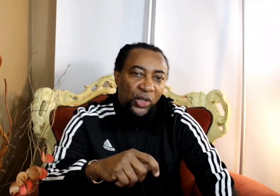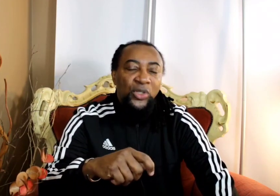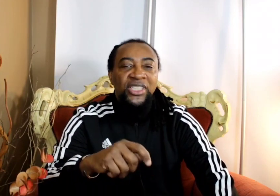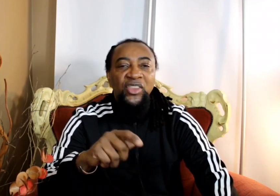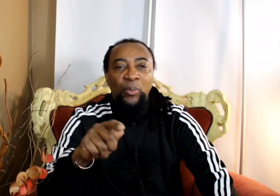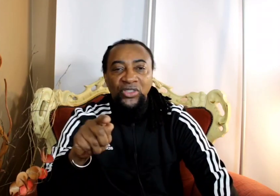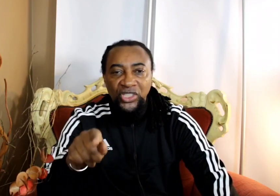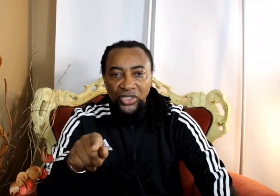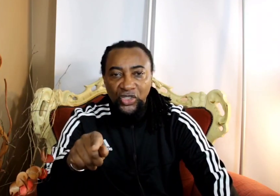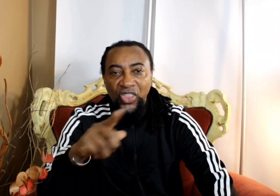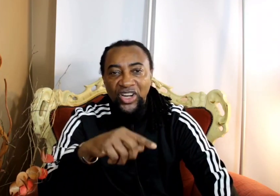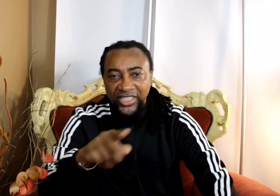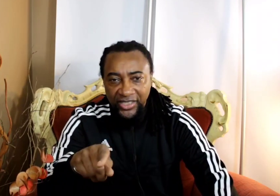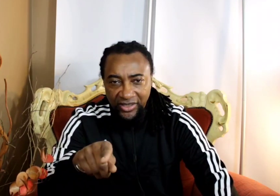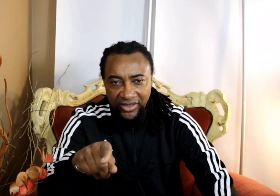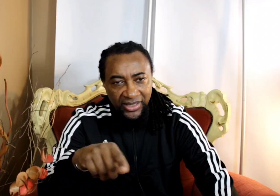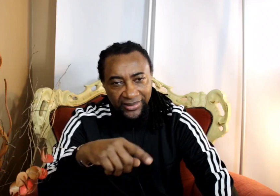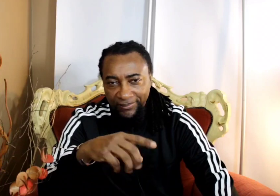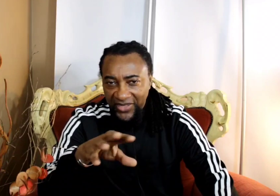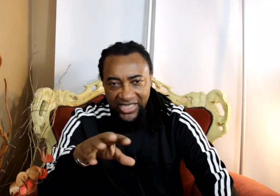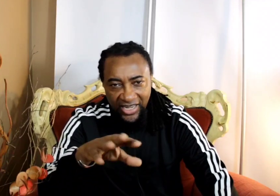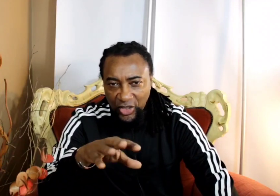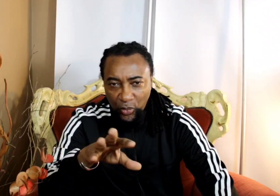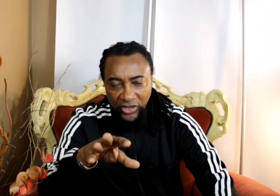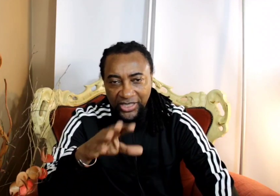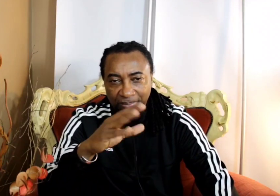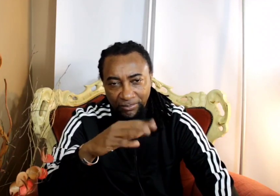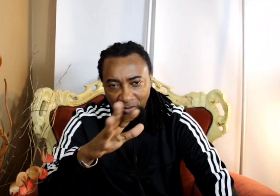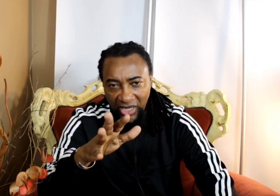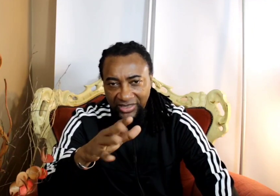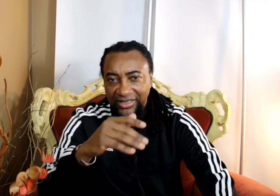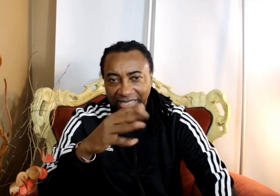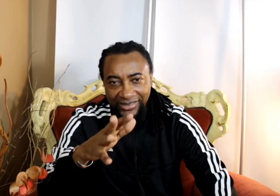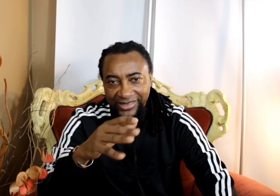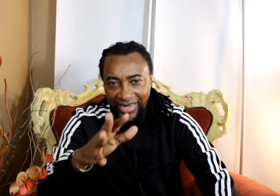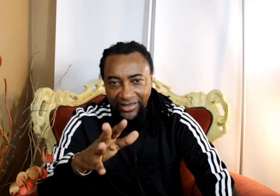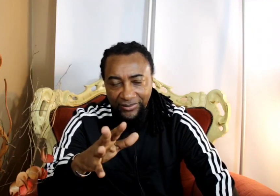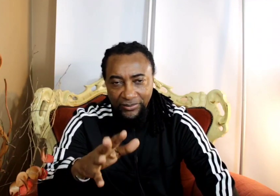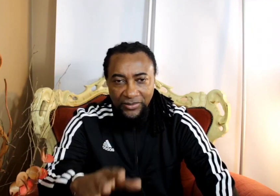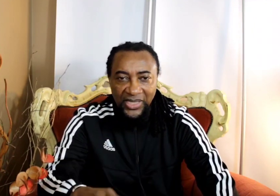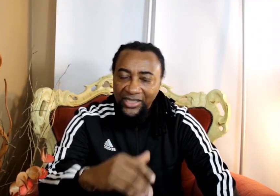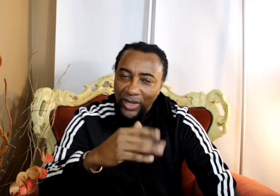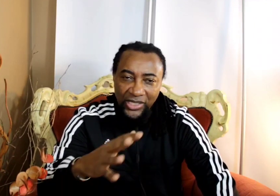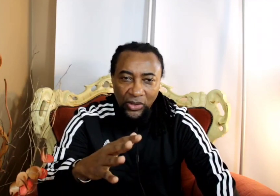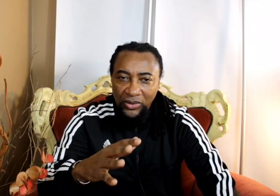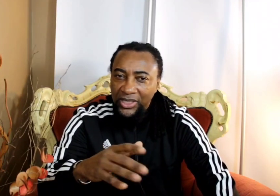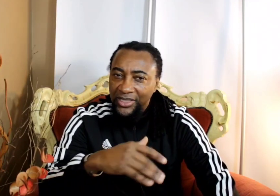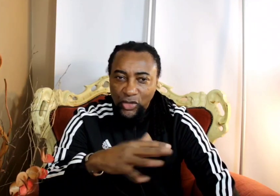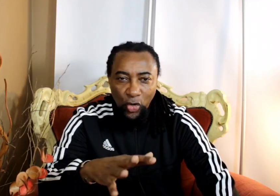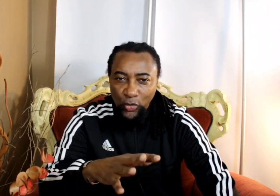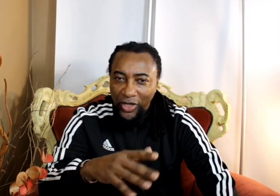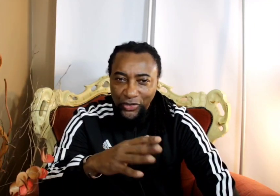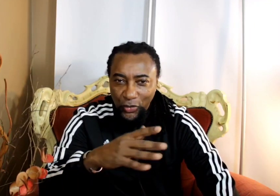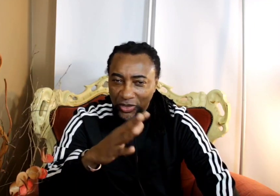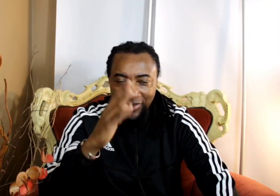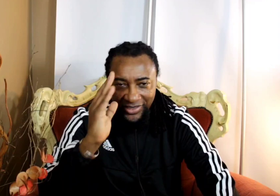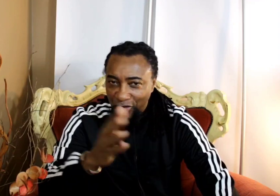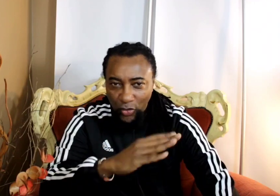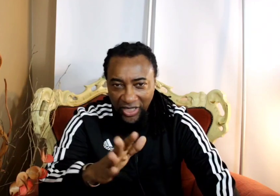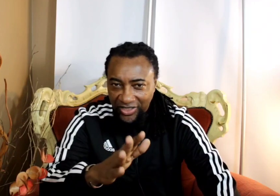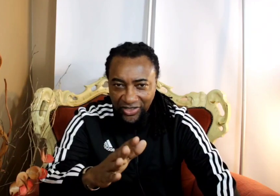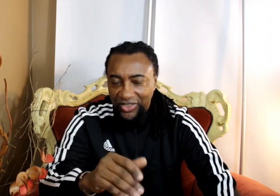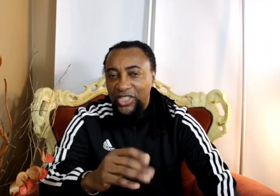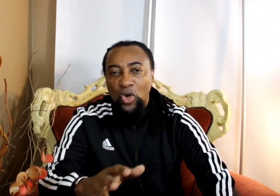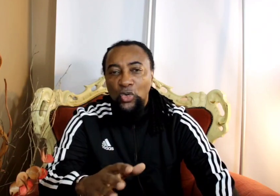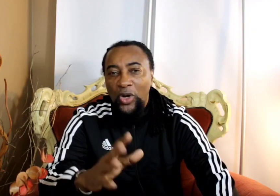government was then the opposition. So their senators did not support it and blocked it, killed it dead. And right now, they don't want to go, there's